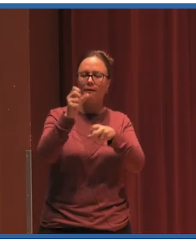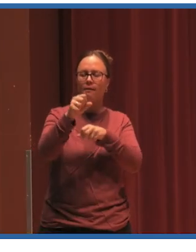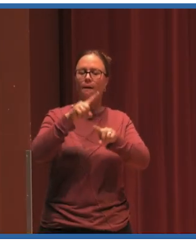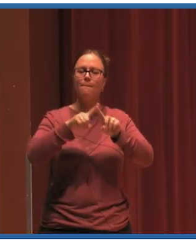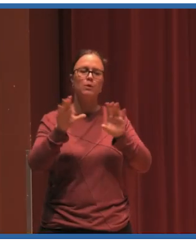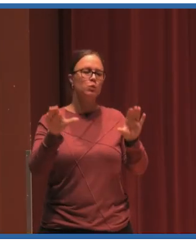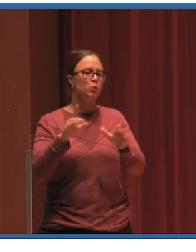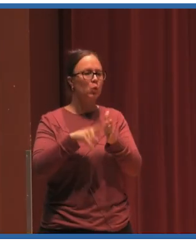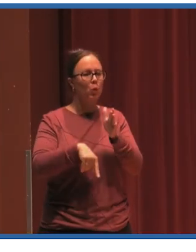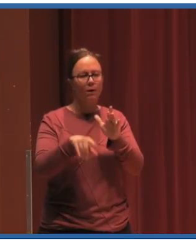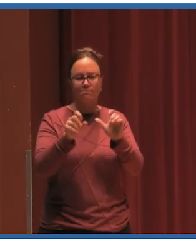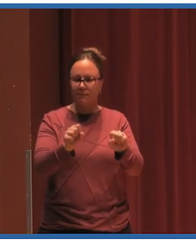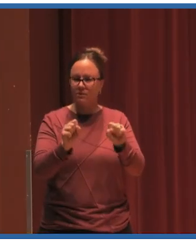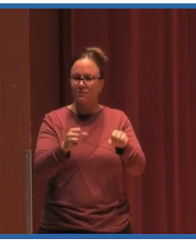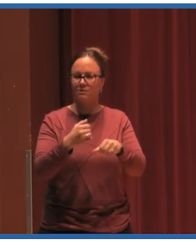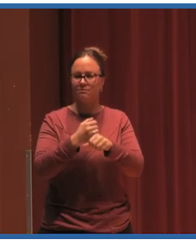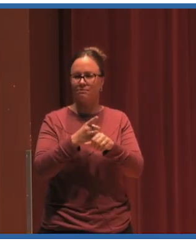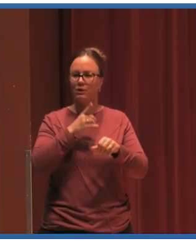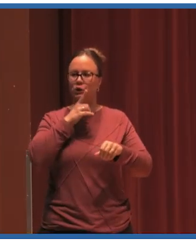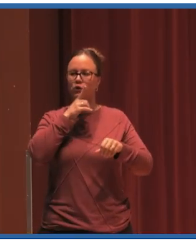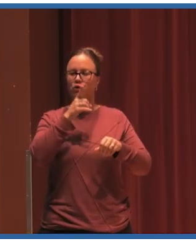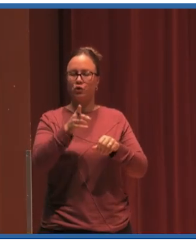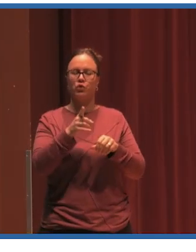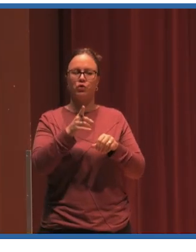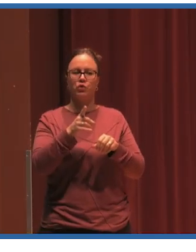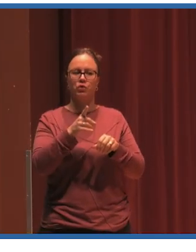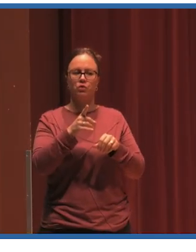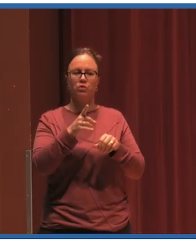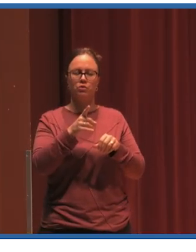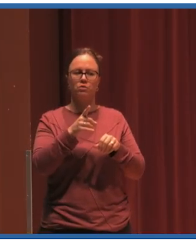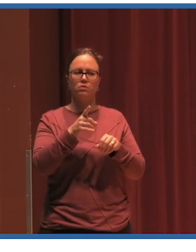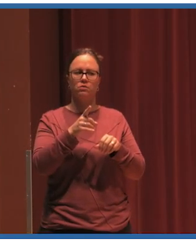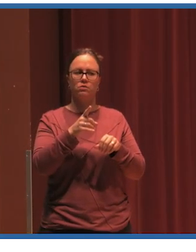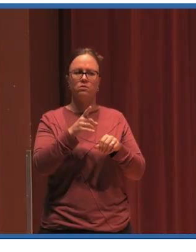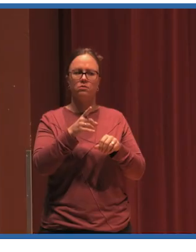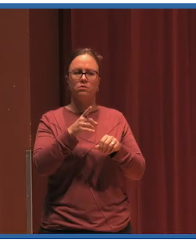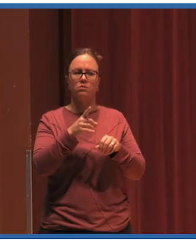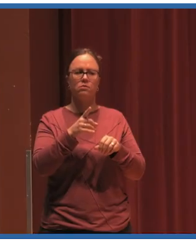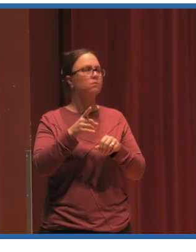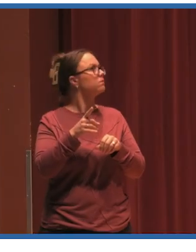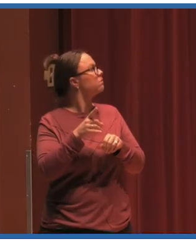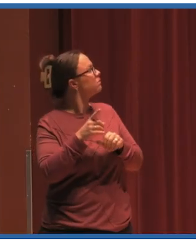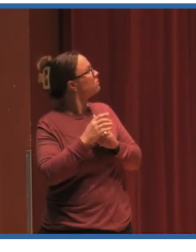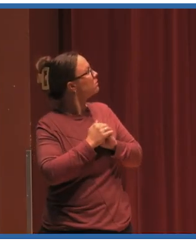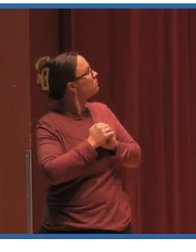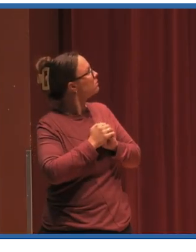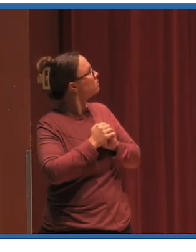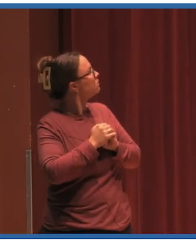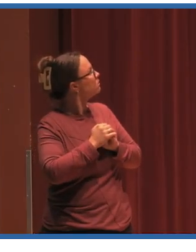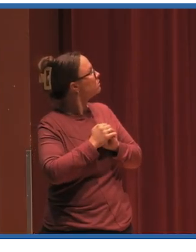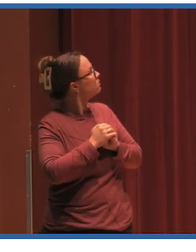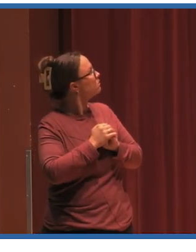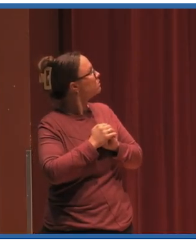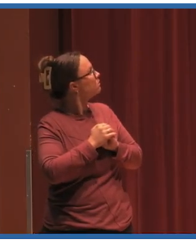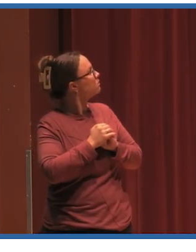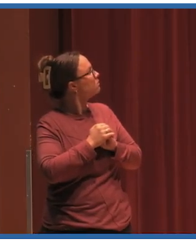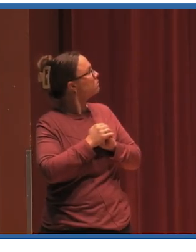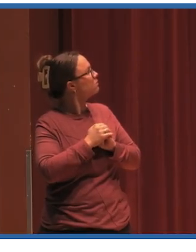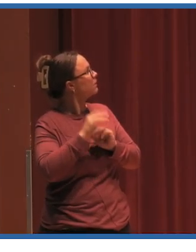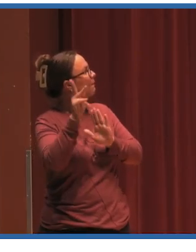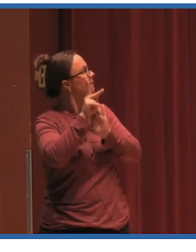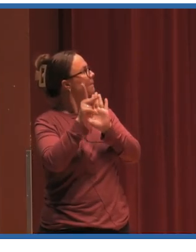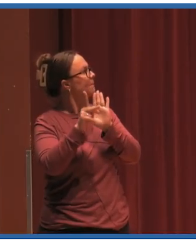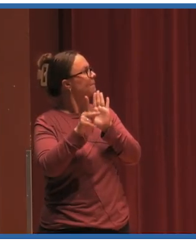what we can to make sure we're hitting at the policy levels when possible, right? Mary, I want to send this to you.